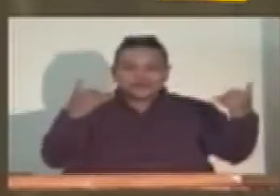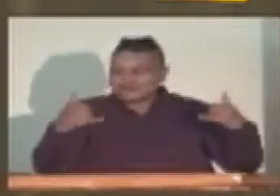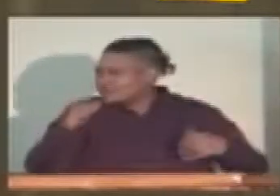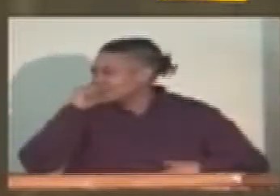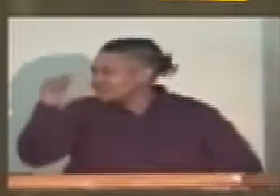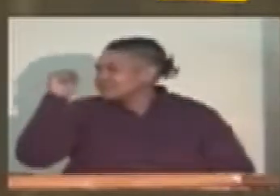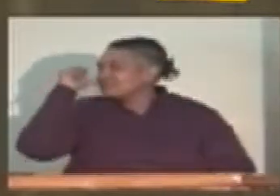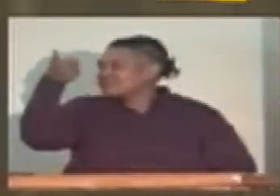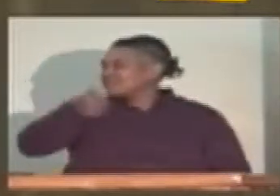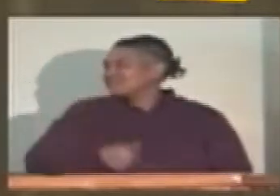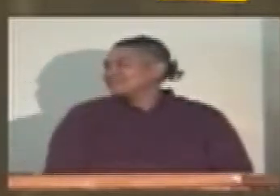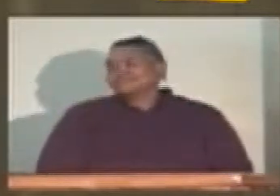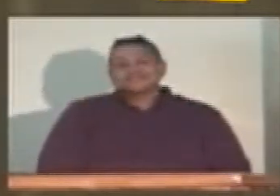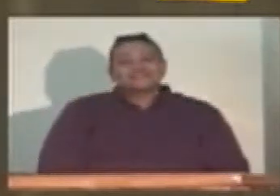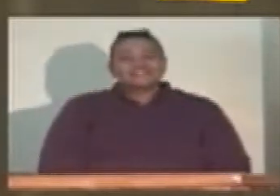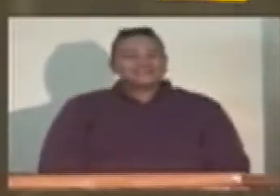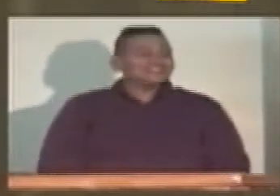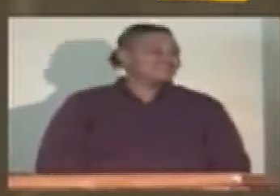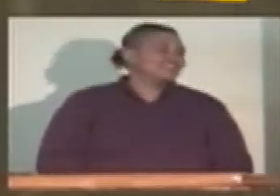Mr. Speaker,